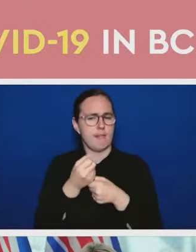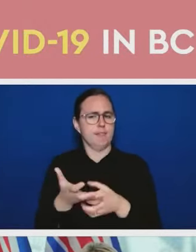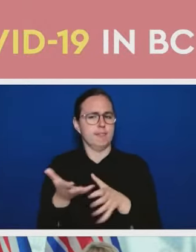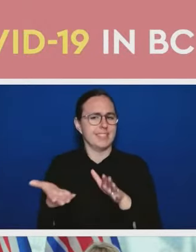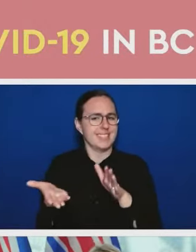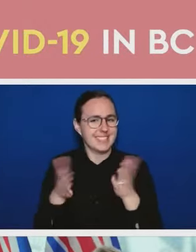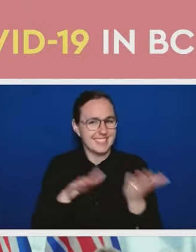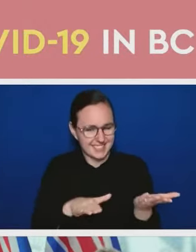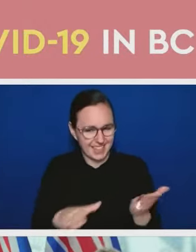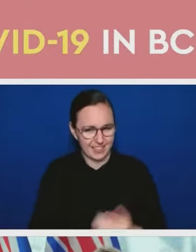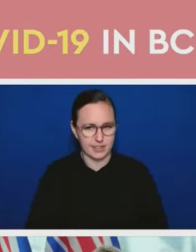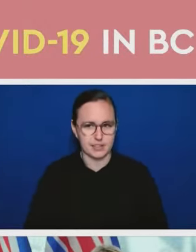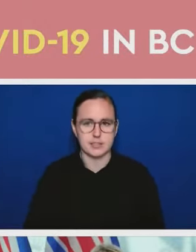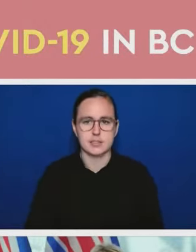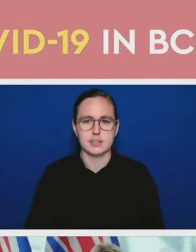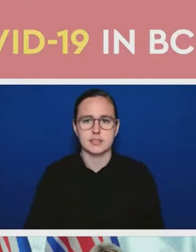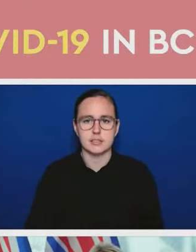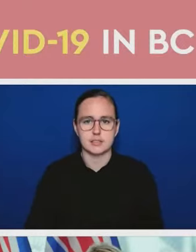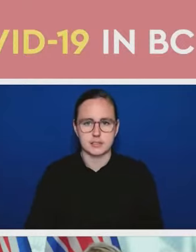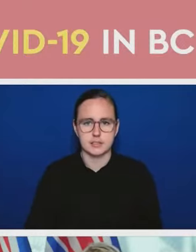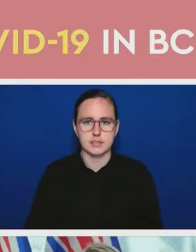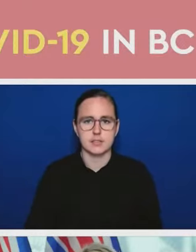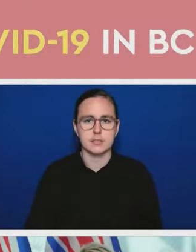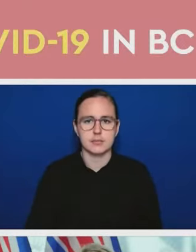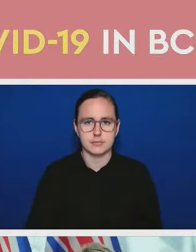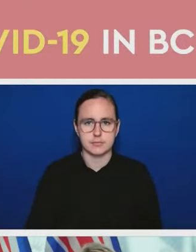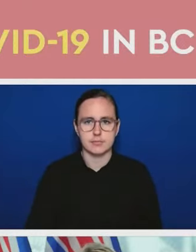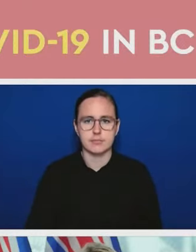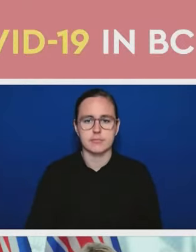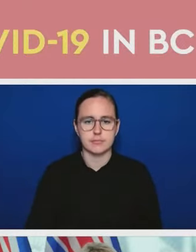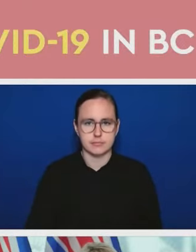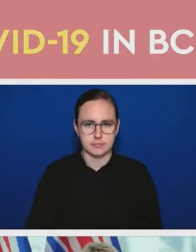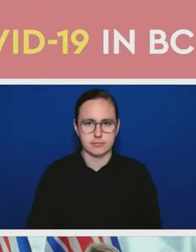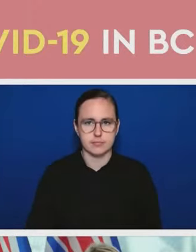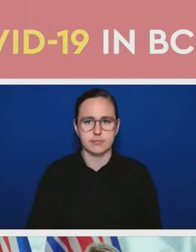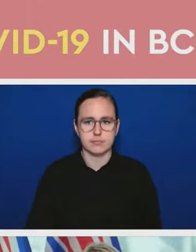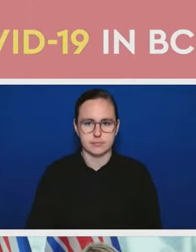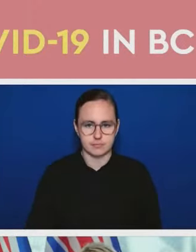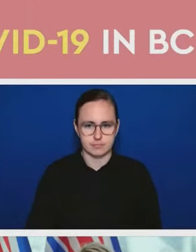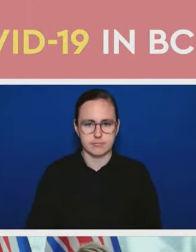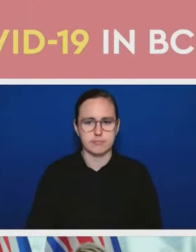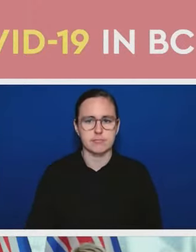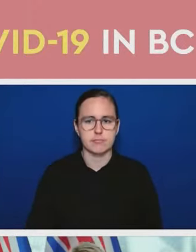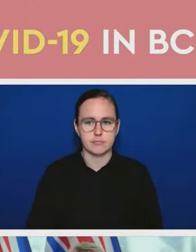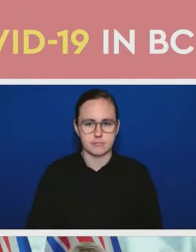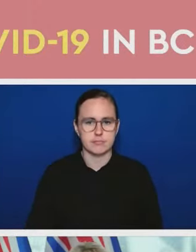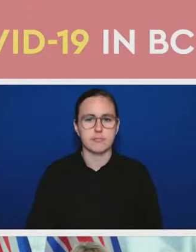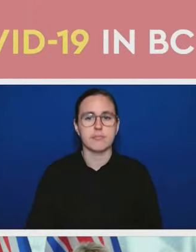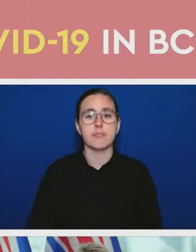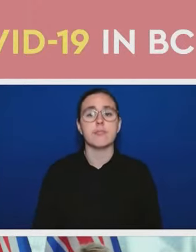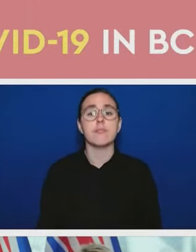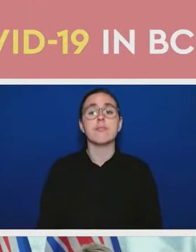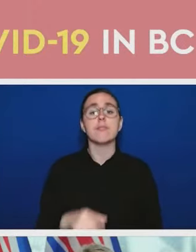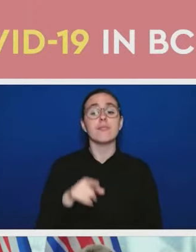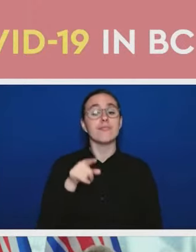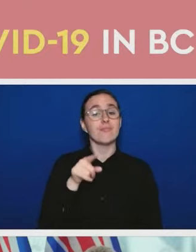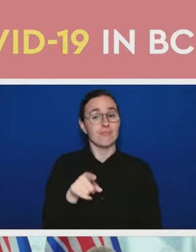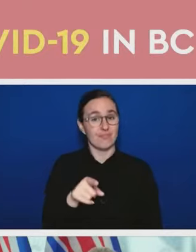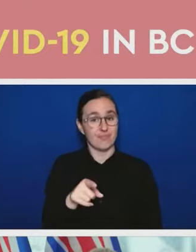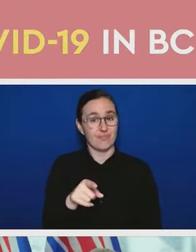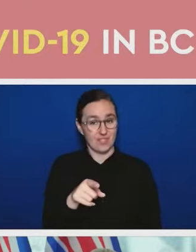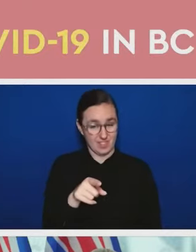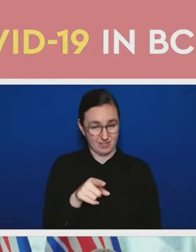surveillance report as the information comes in, and it can take 4 to 8 weeks to get the cause of death